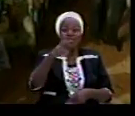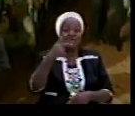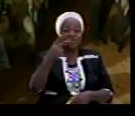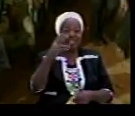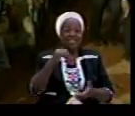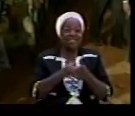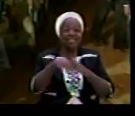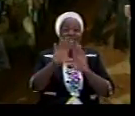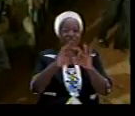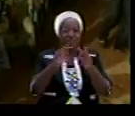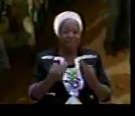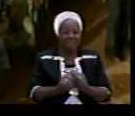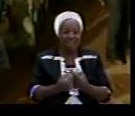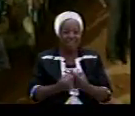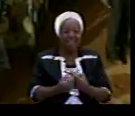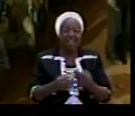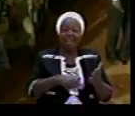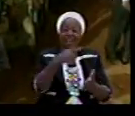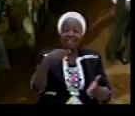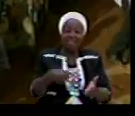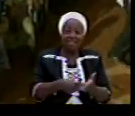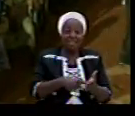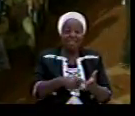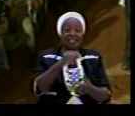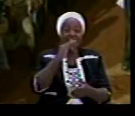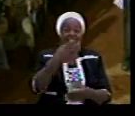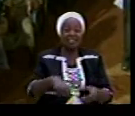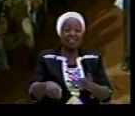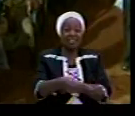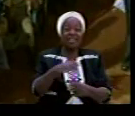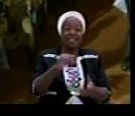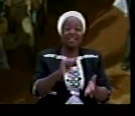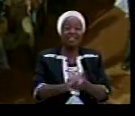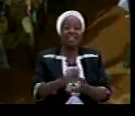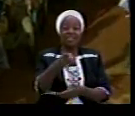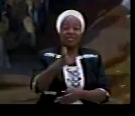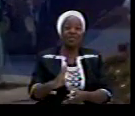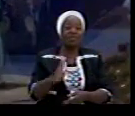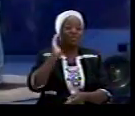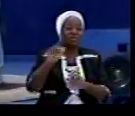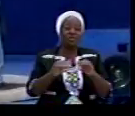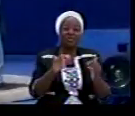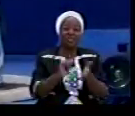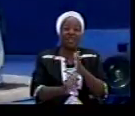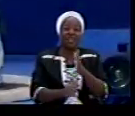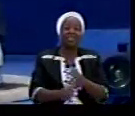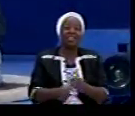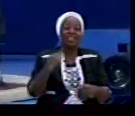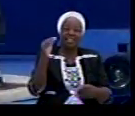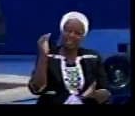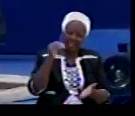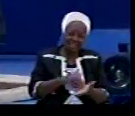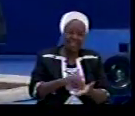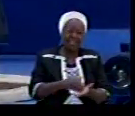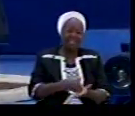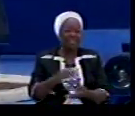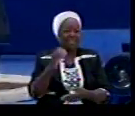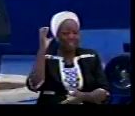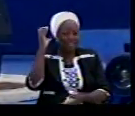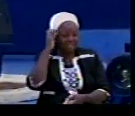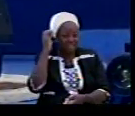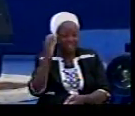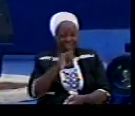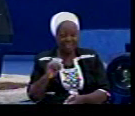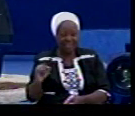family. This is the day that God will do that again, hearing